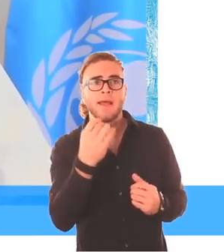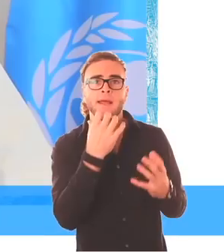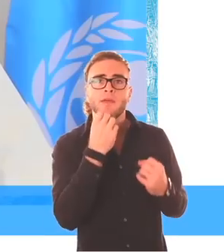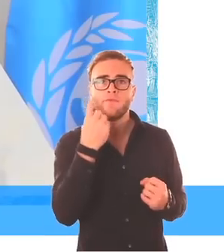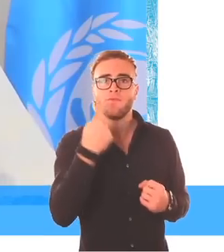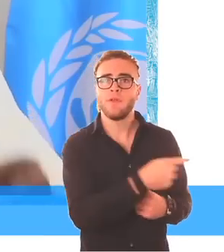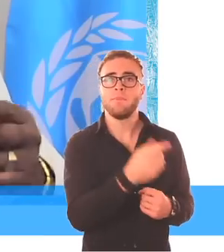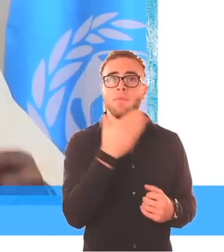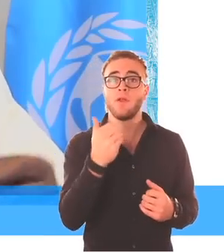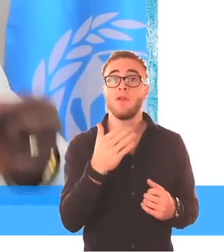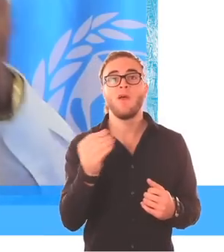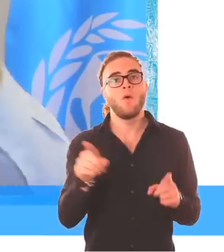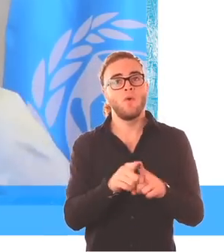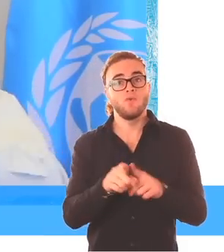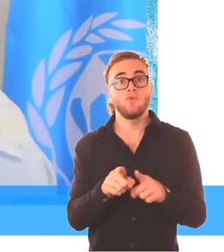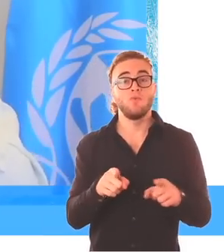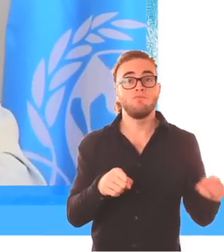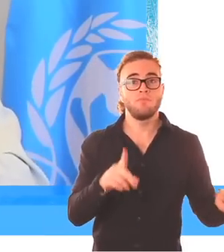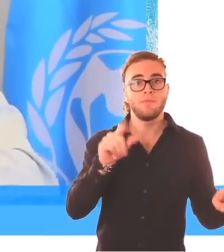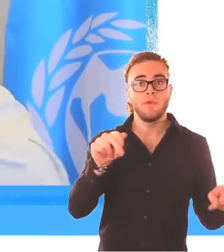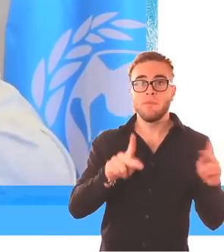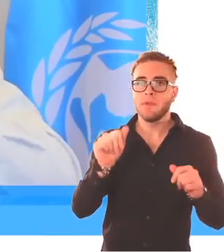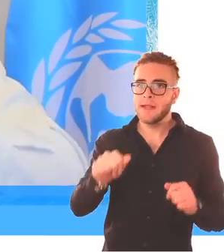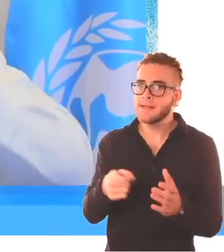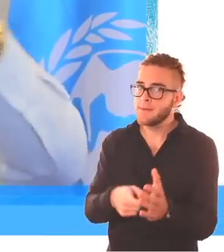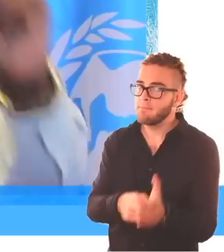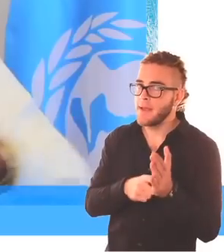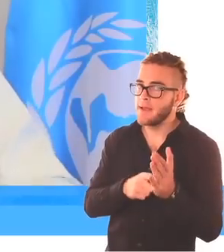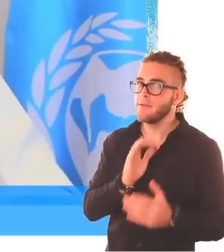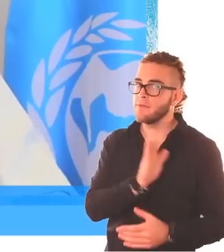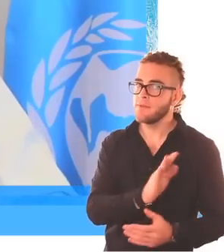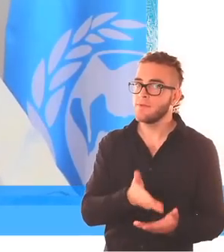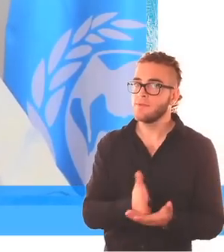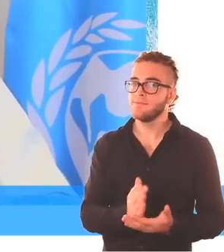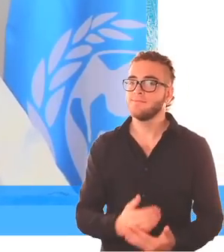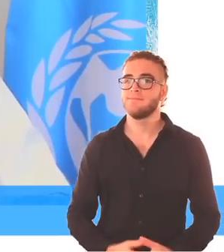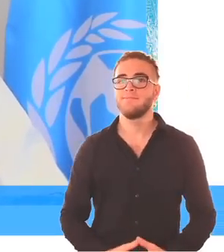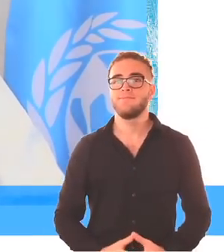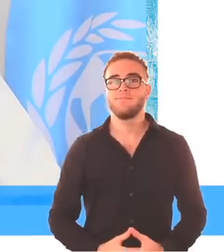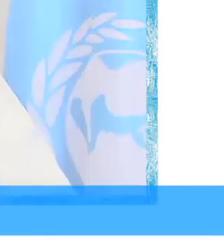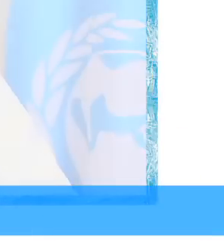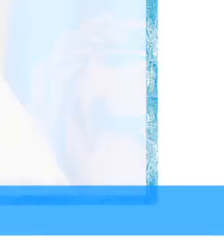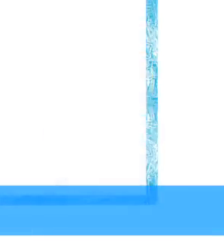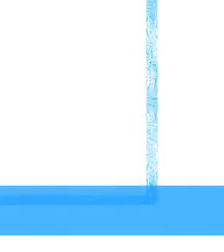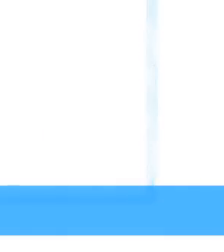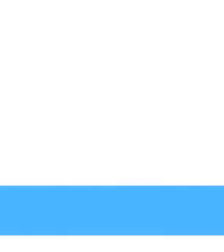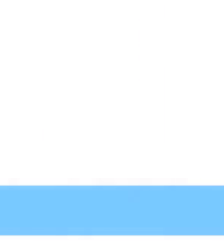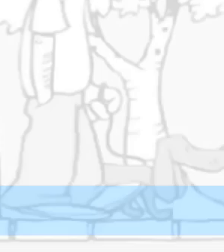better, but that also so that the people with disabilities can be able to demand their own rights.